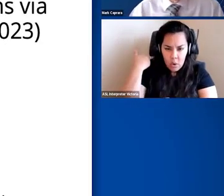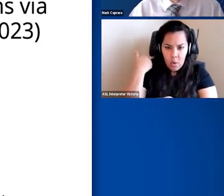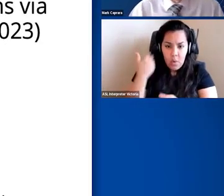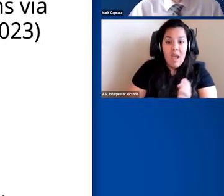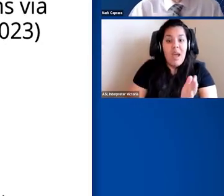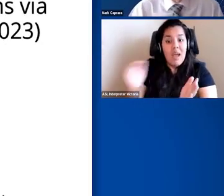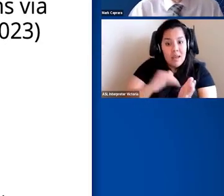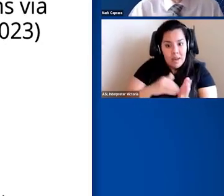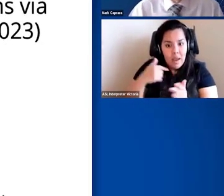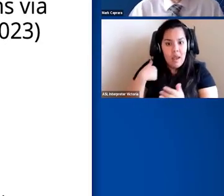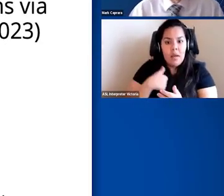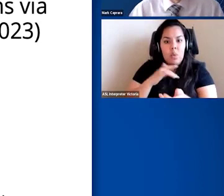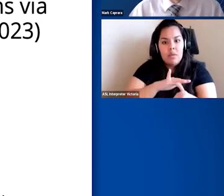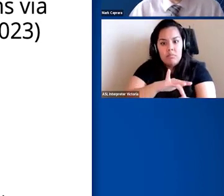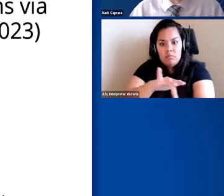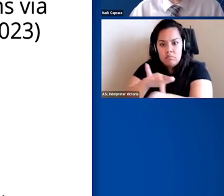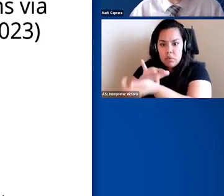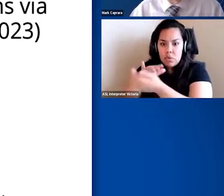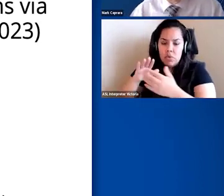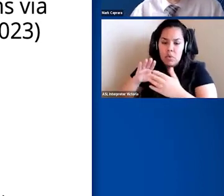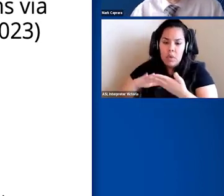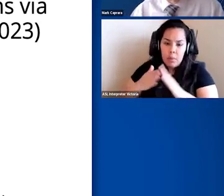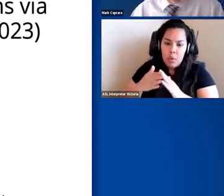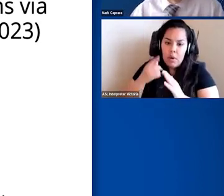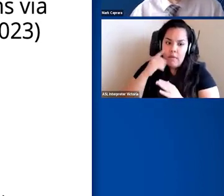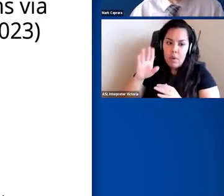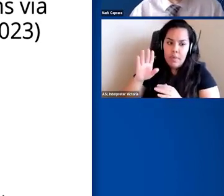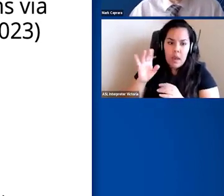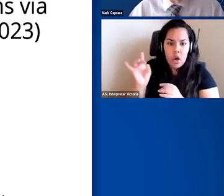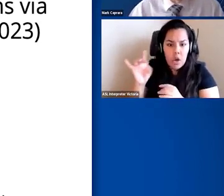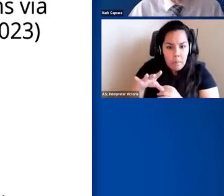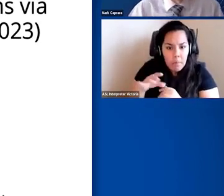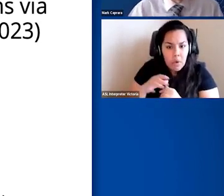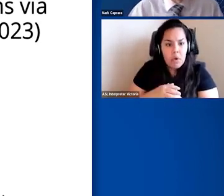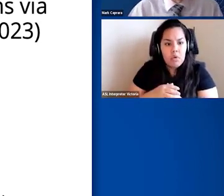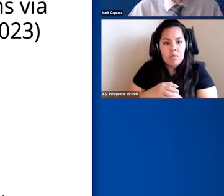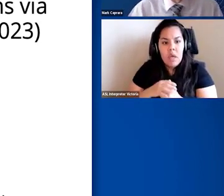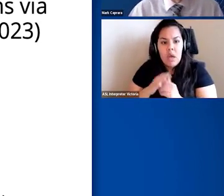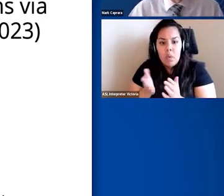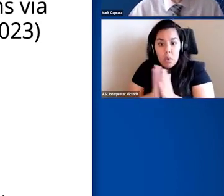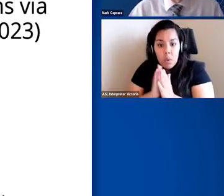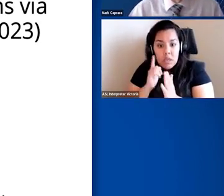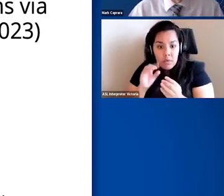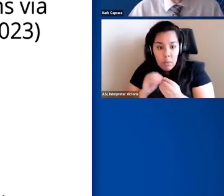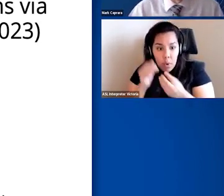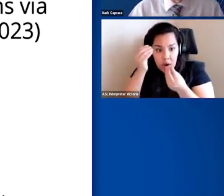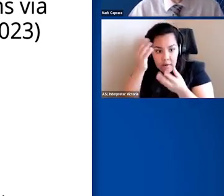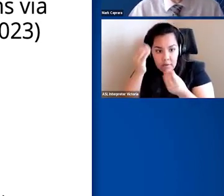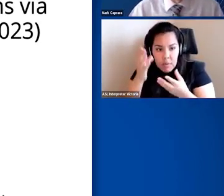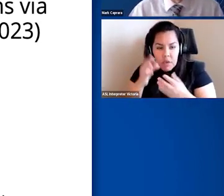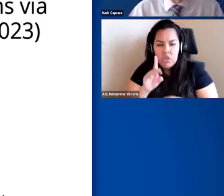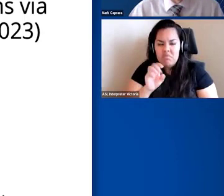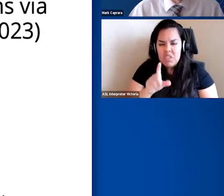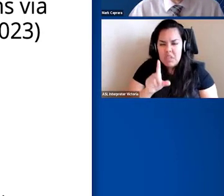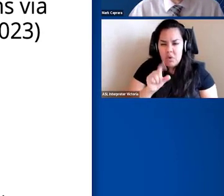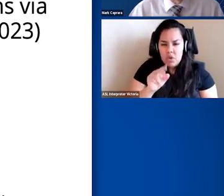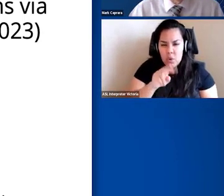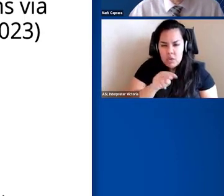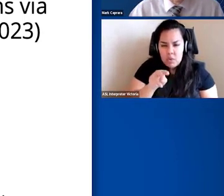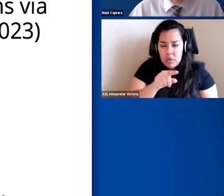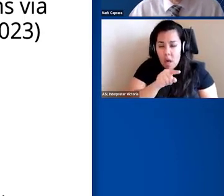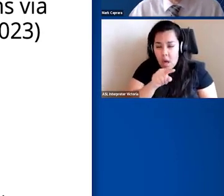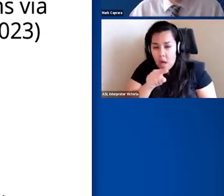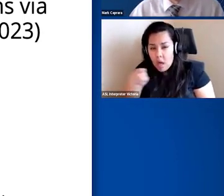input versus a request for information and other outreach efforts between December of 2022 and early